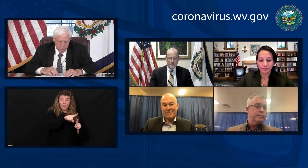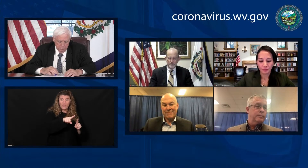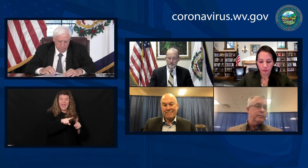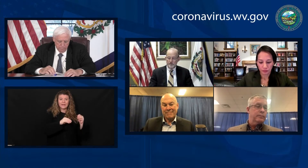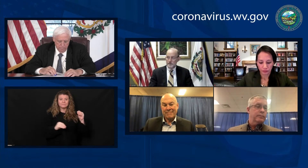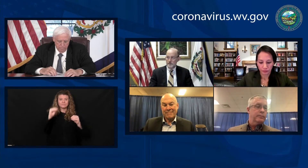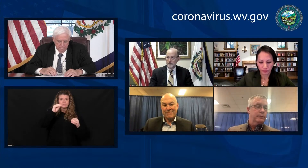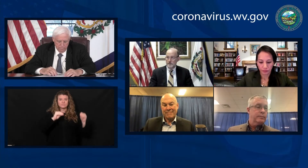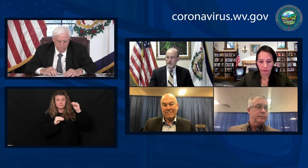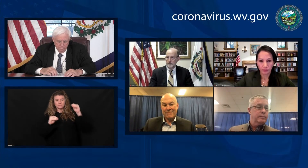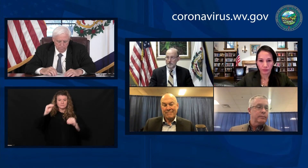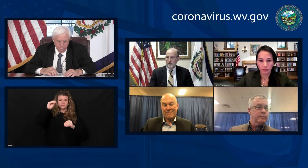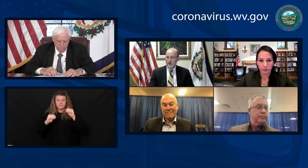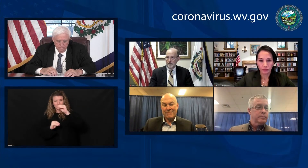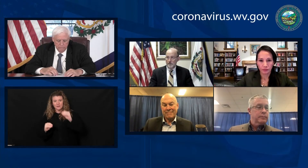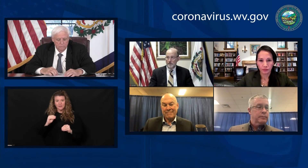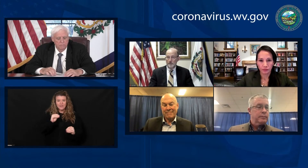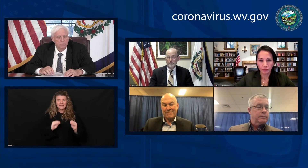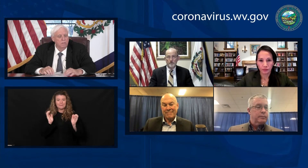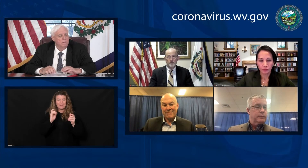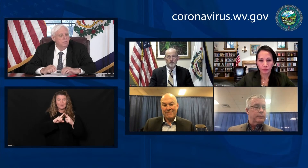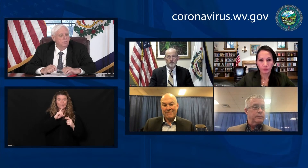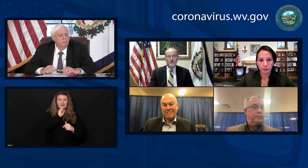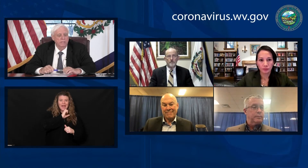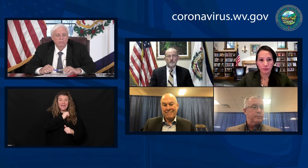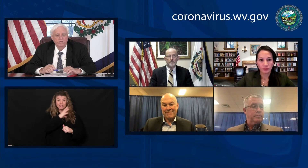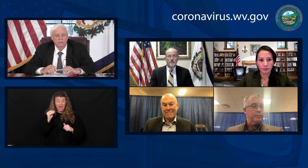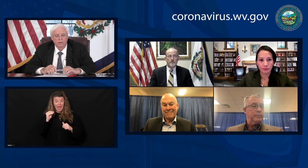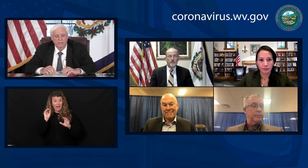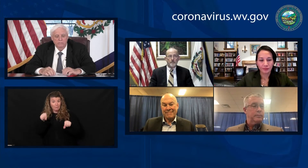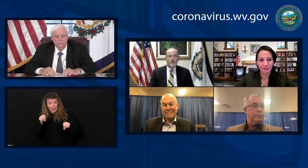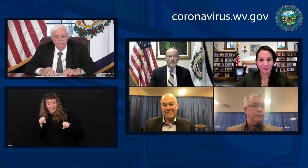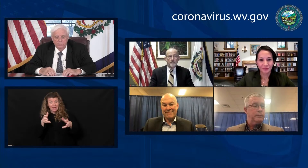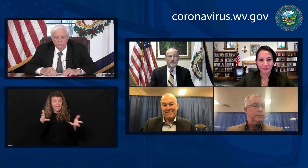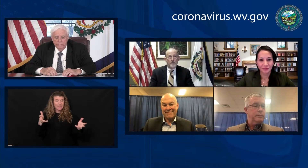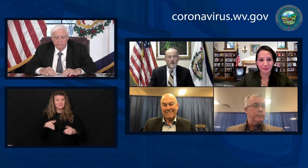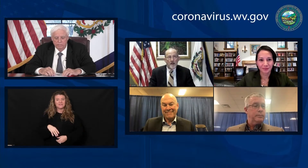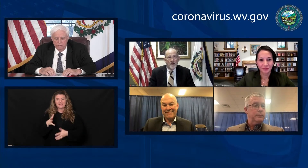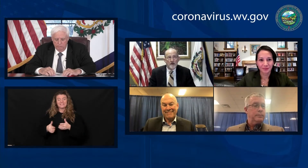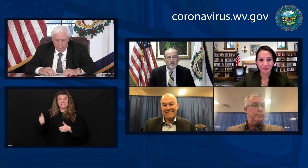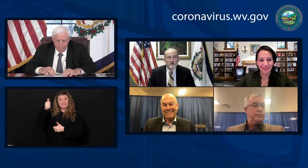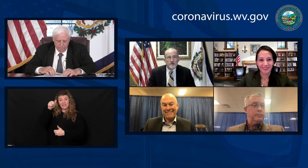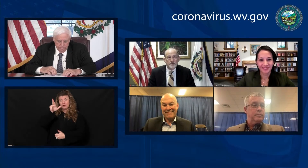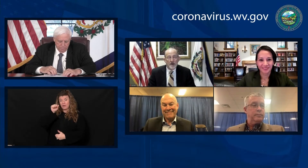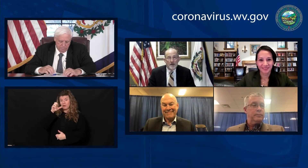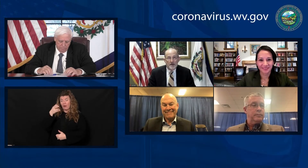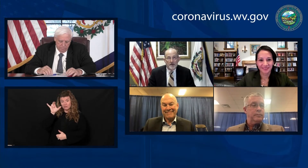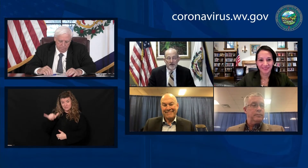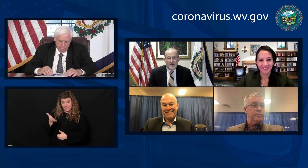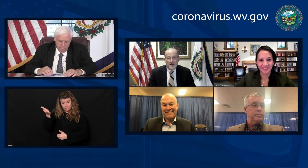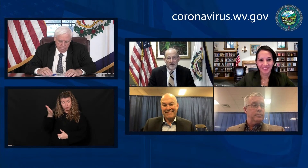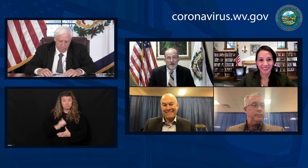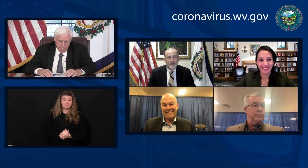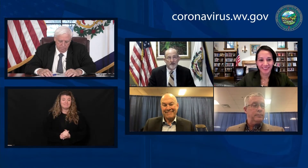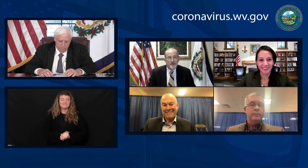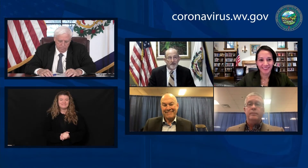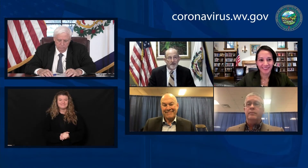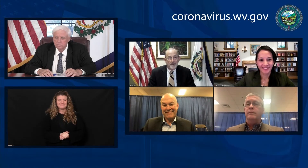maybe someone who is younger than them? Thank you. Secretary Crouch, this is you again, sir.